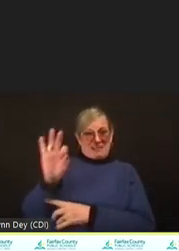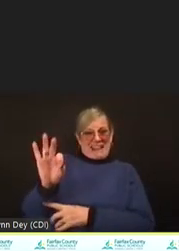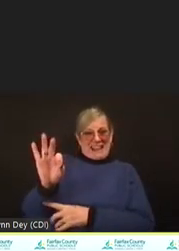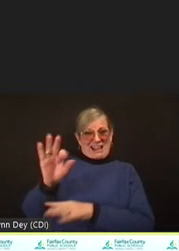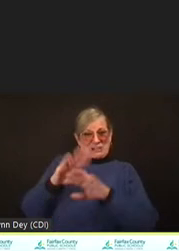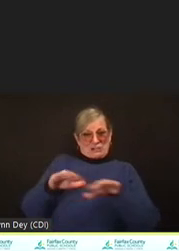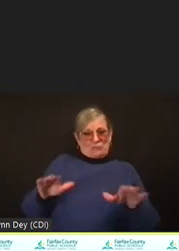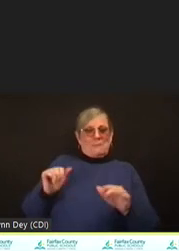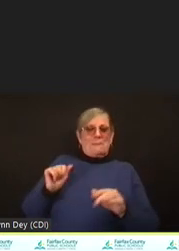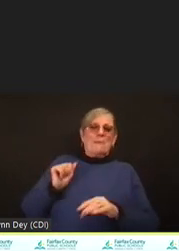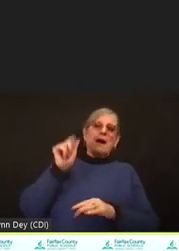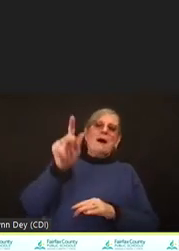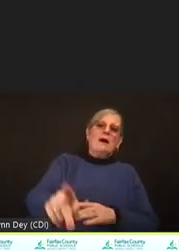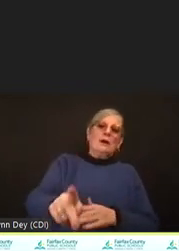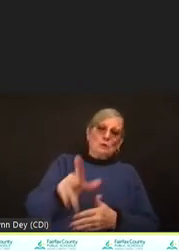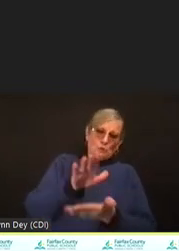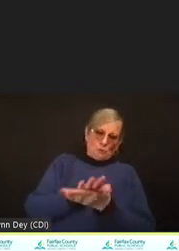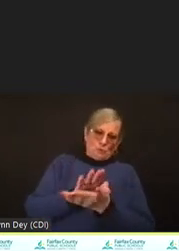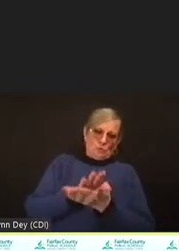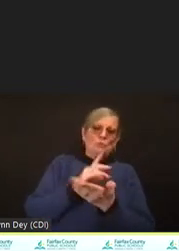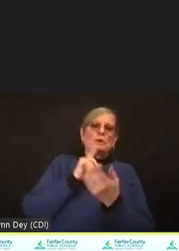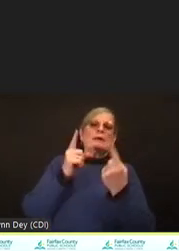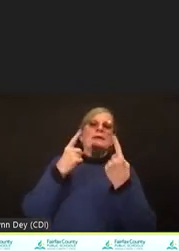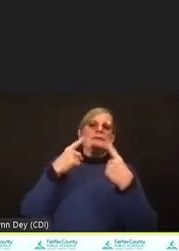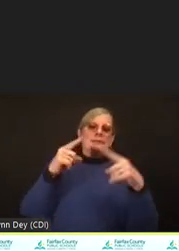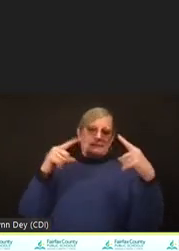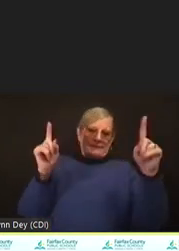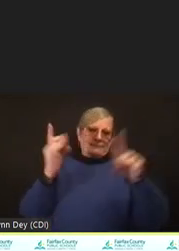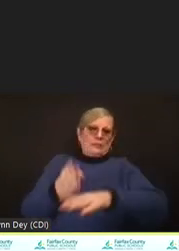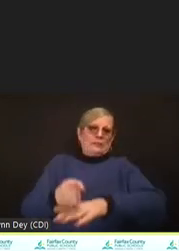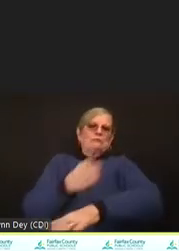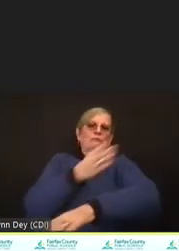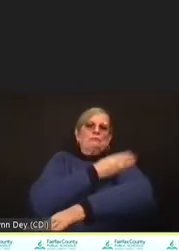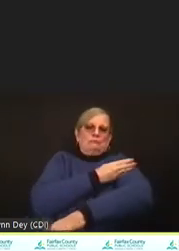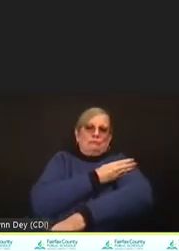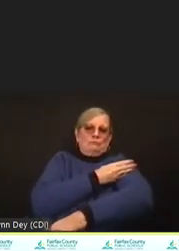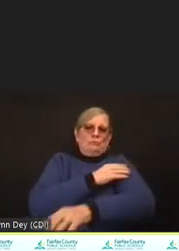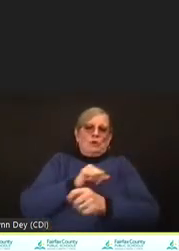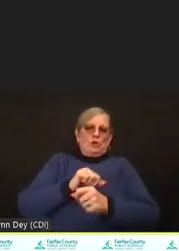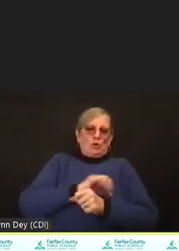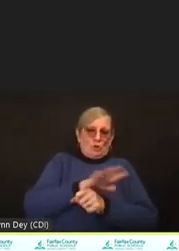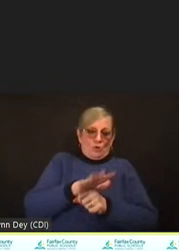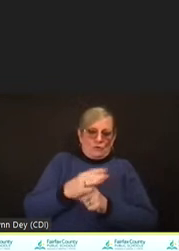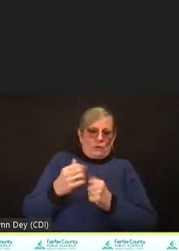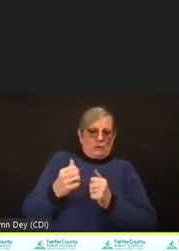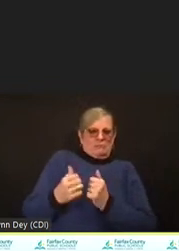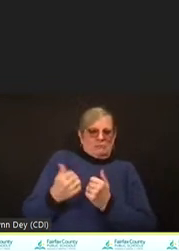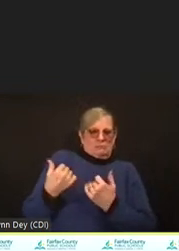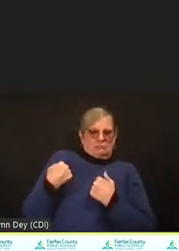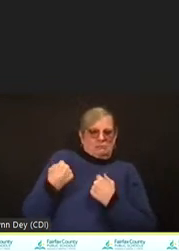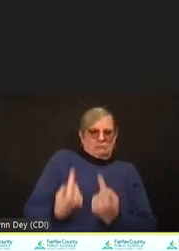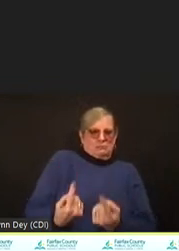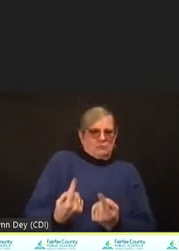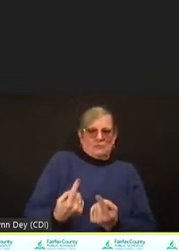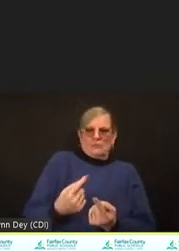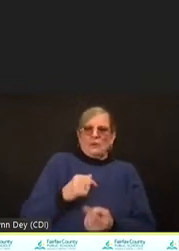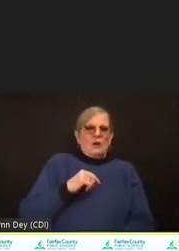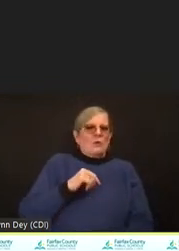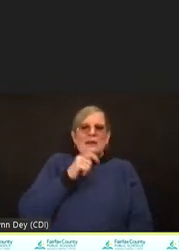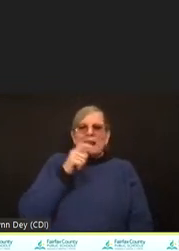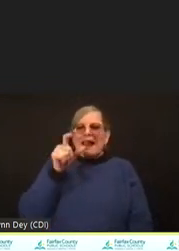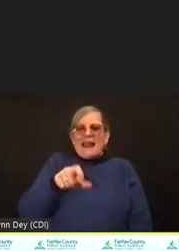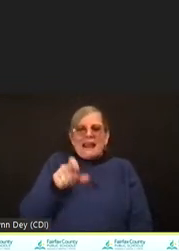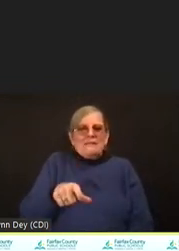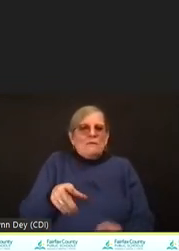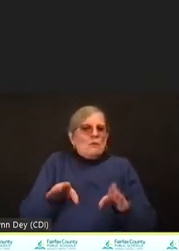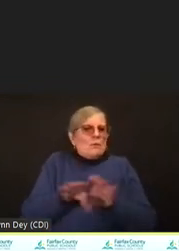And we have been successful throughout this pandemic this year and not having to close a single school due to COVID